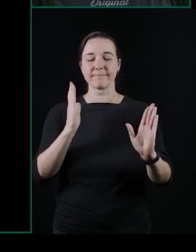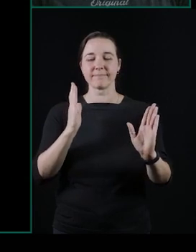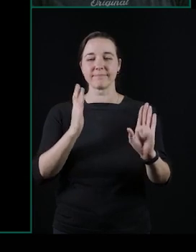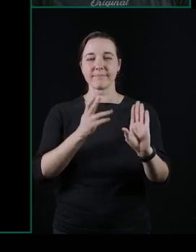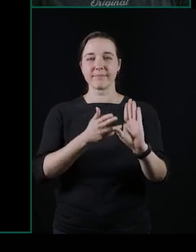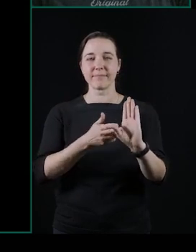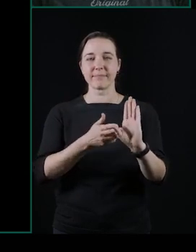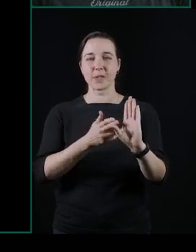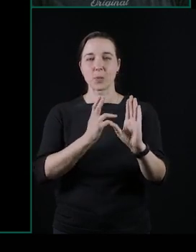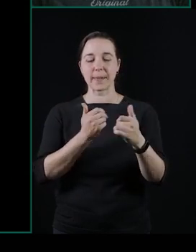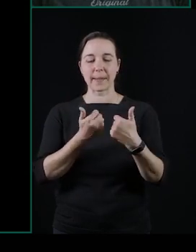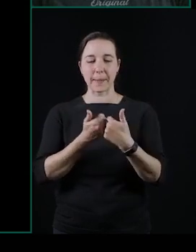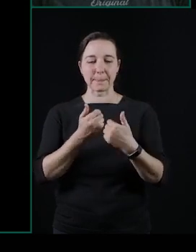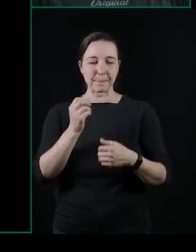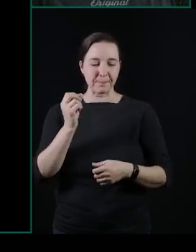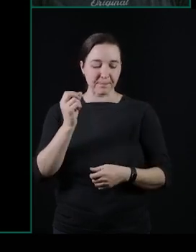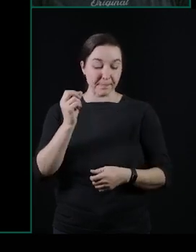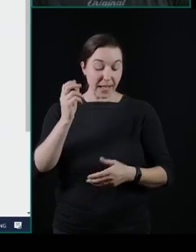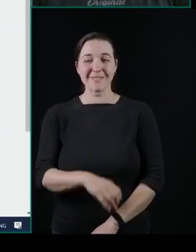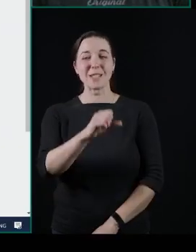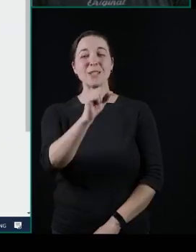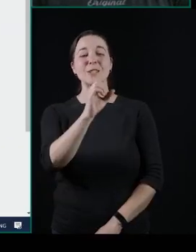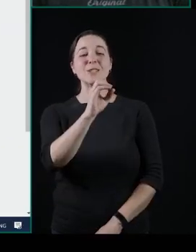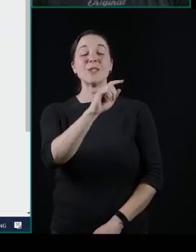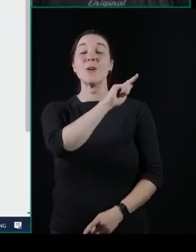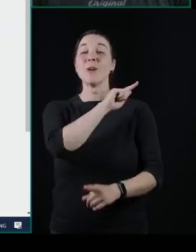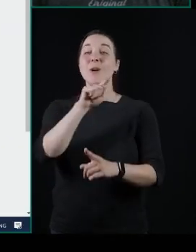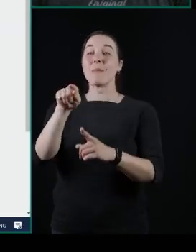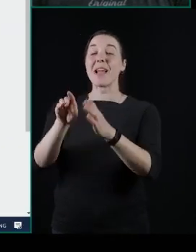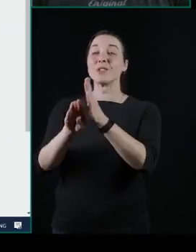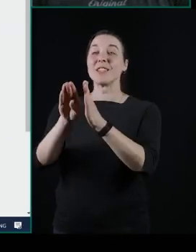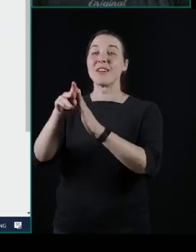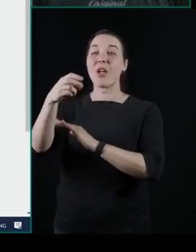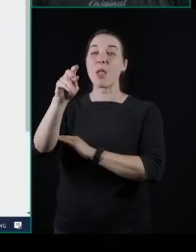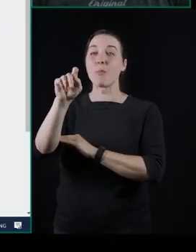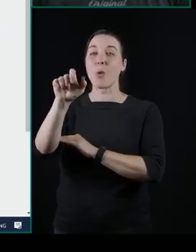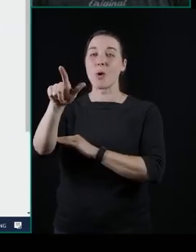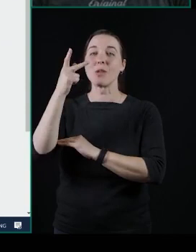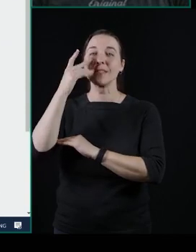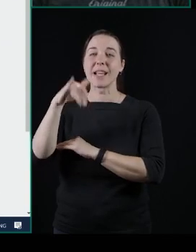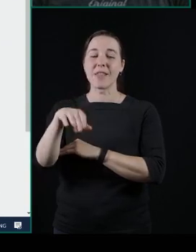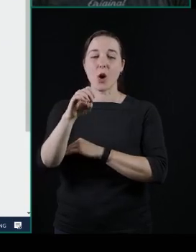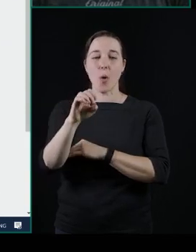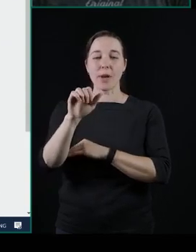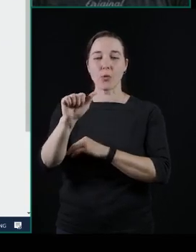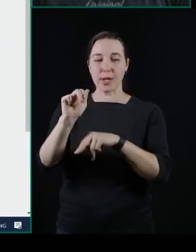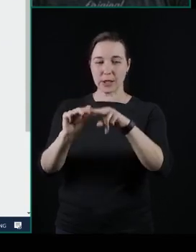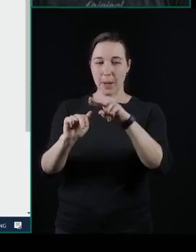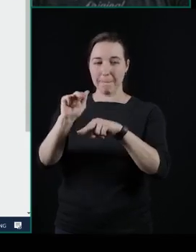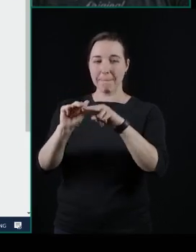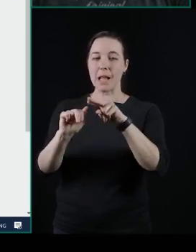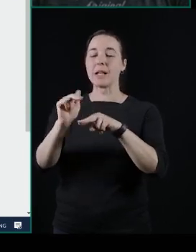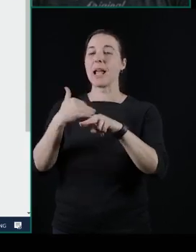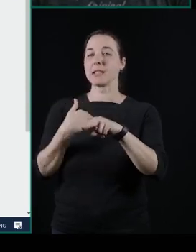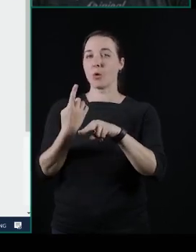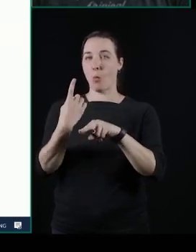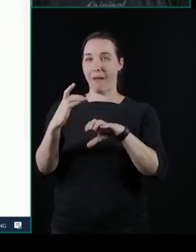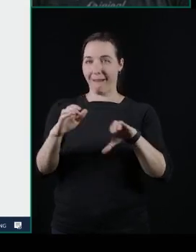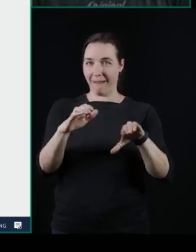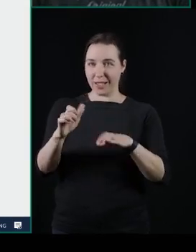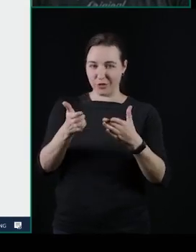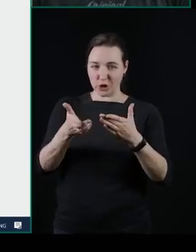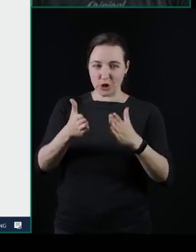And we're gonna exit game. So coming back to the developer portal, we can see that OpenArena GDC build has 1 active